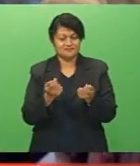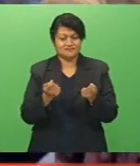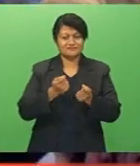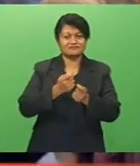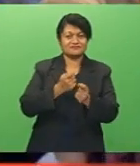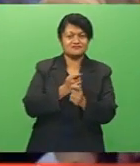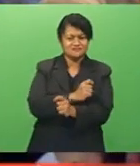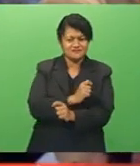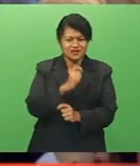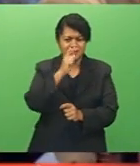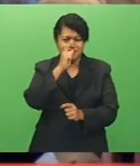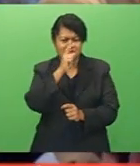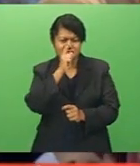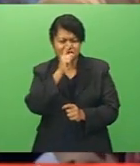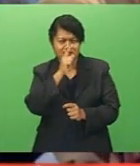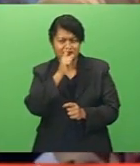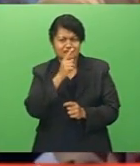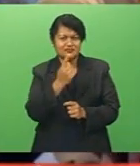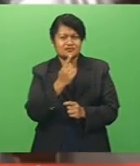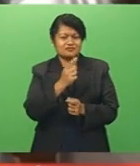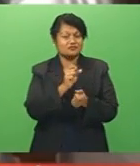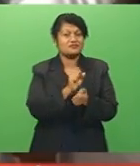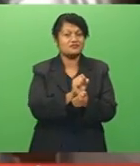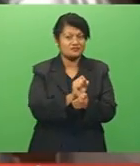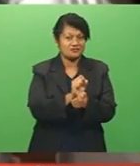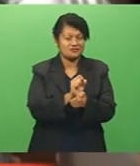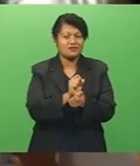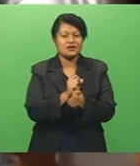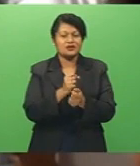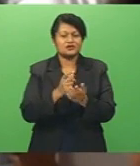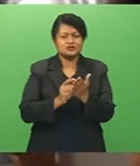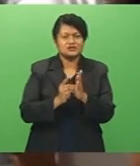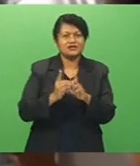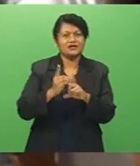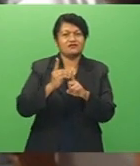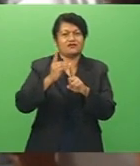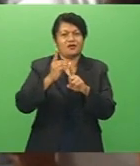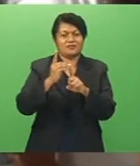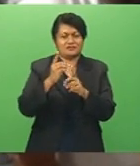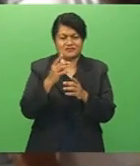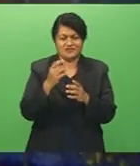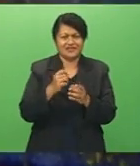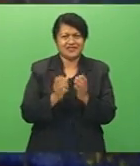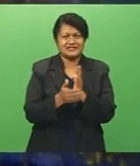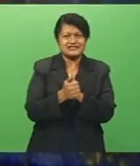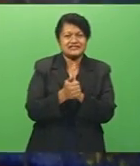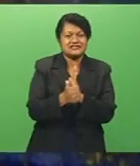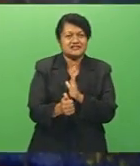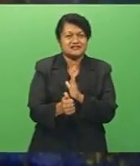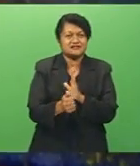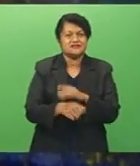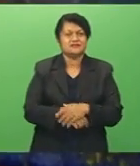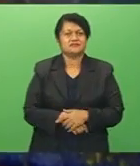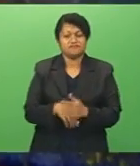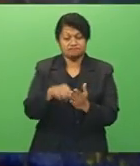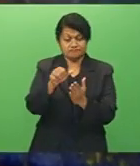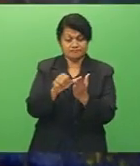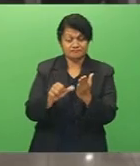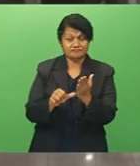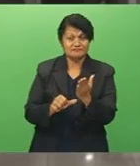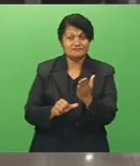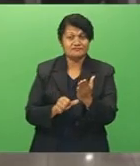over the years, helping them develop skills and potential to contribute to society. Art is a form of them